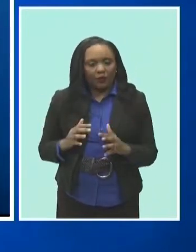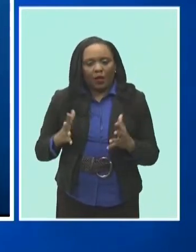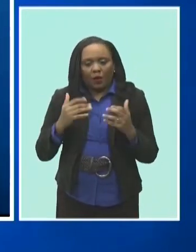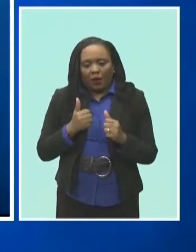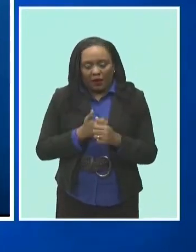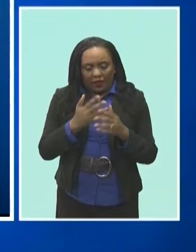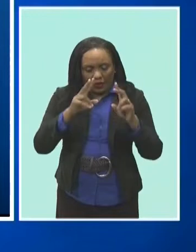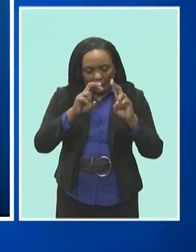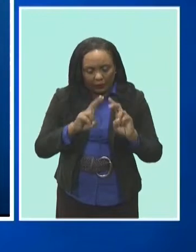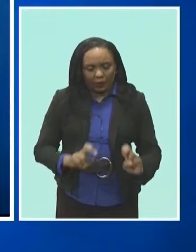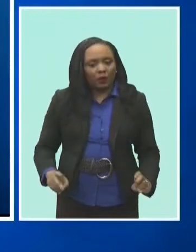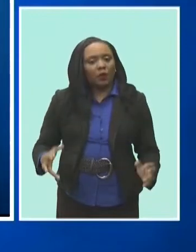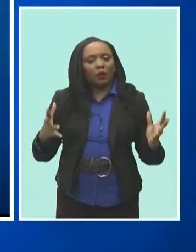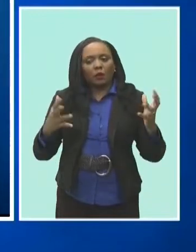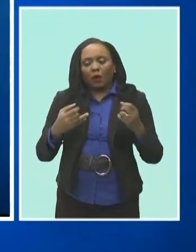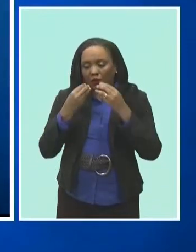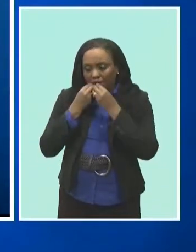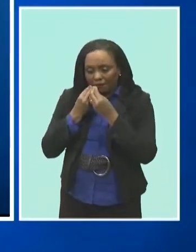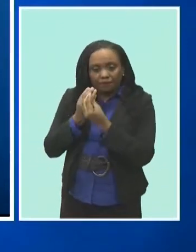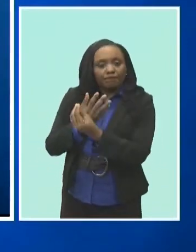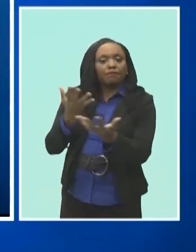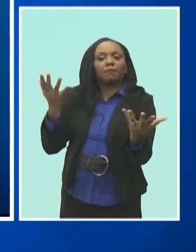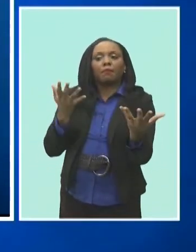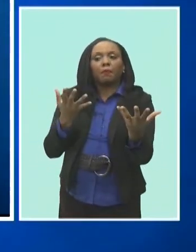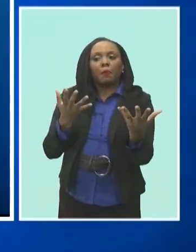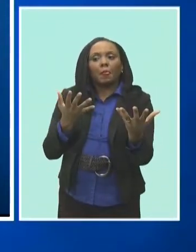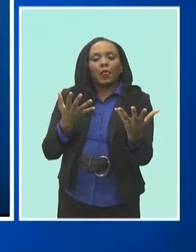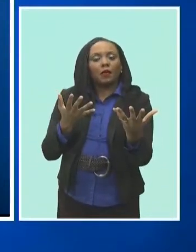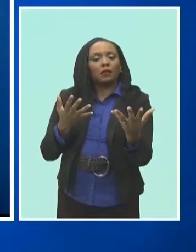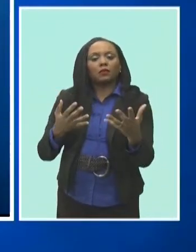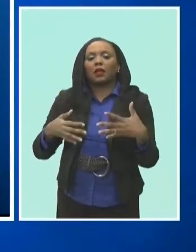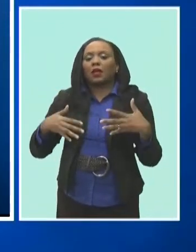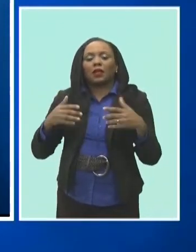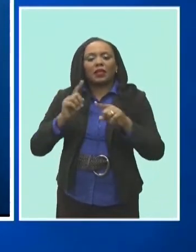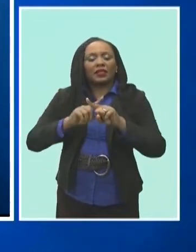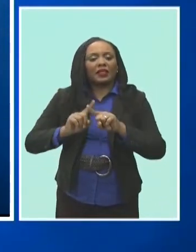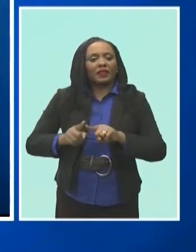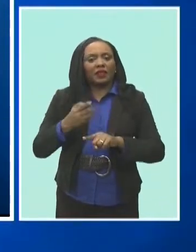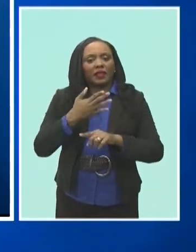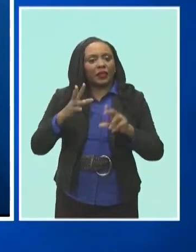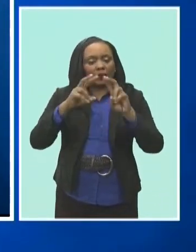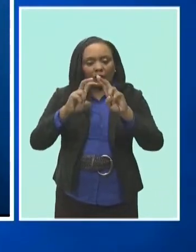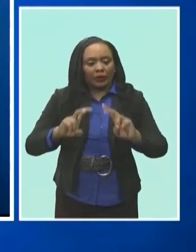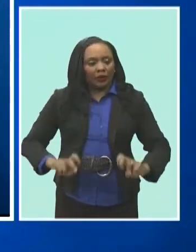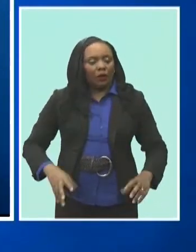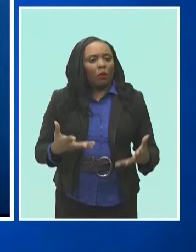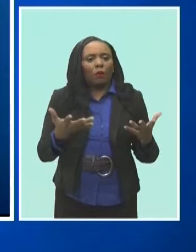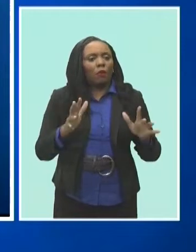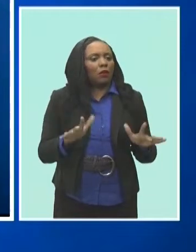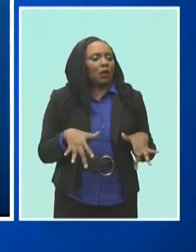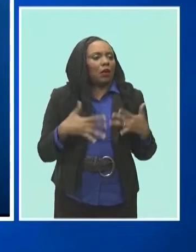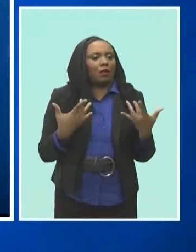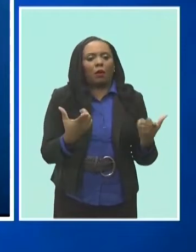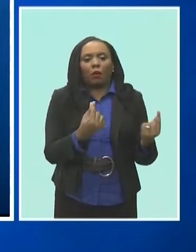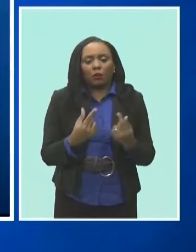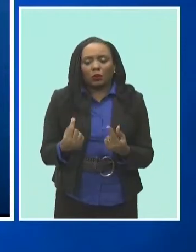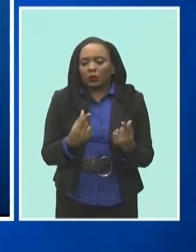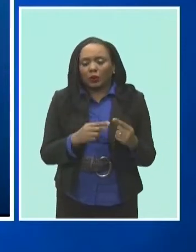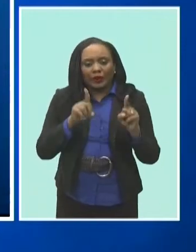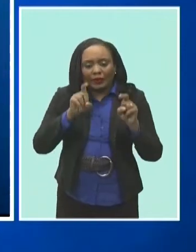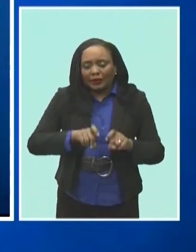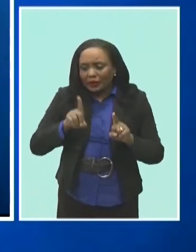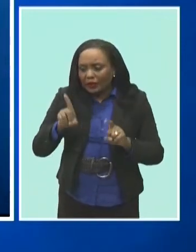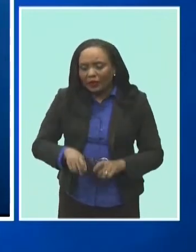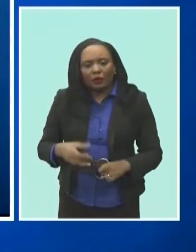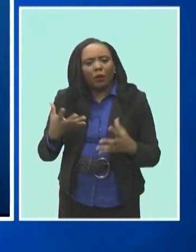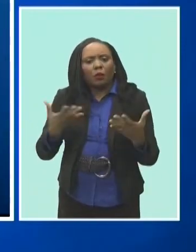this country what is the position with the main investigations that have happened, what is happening, where we at, what is